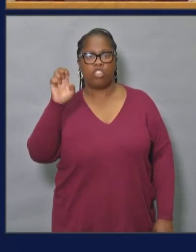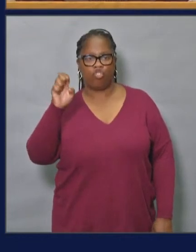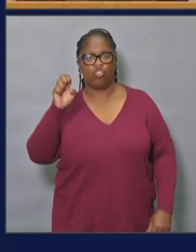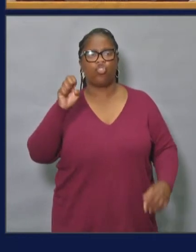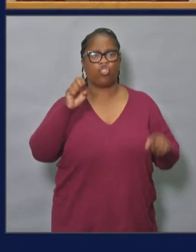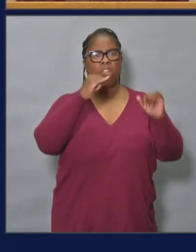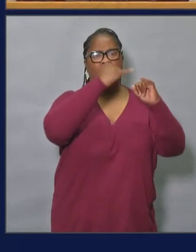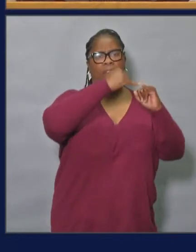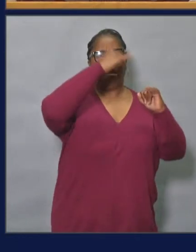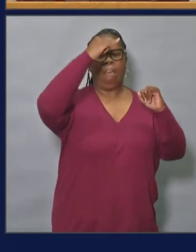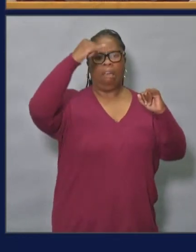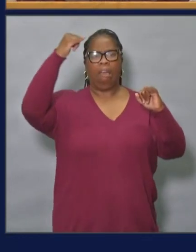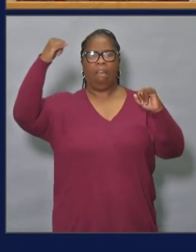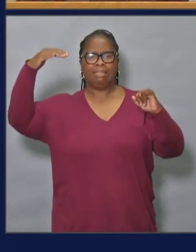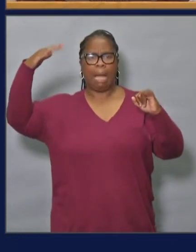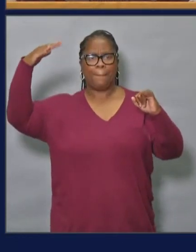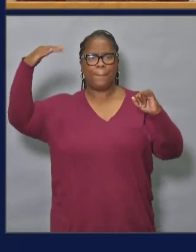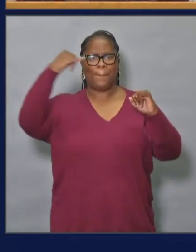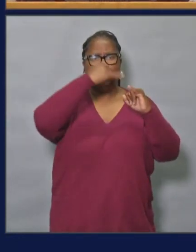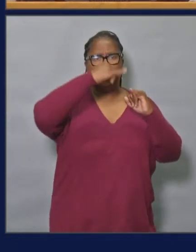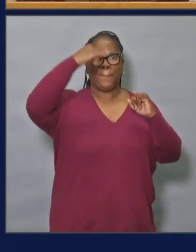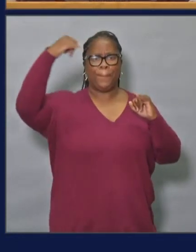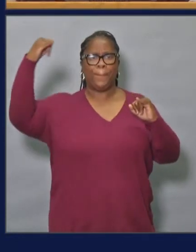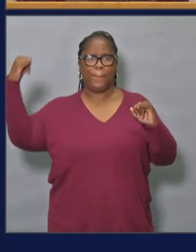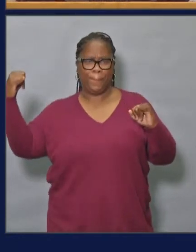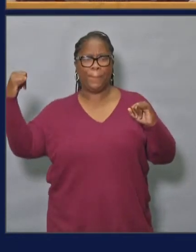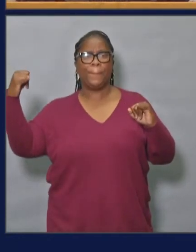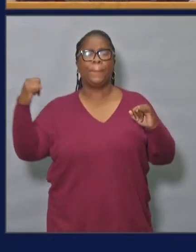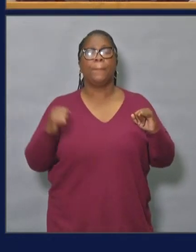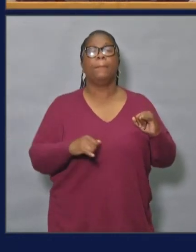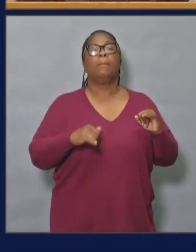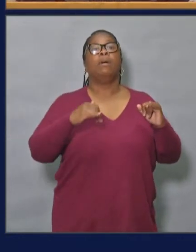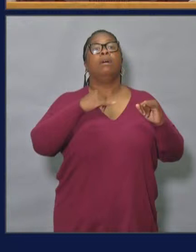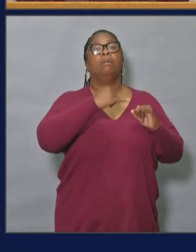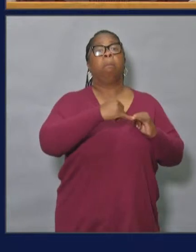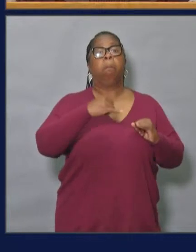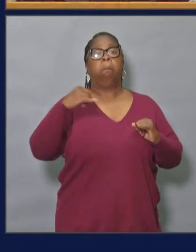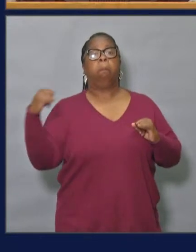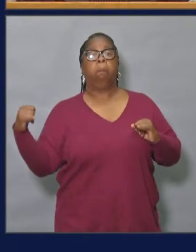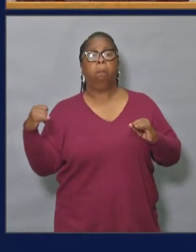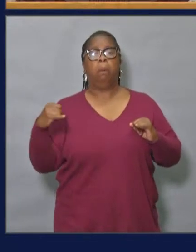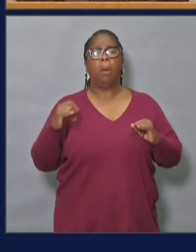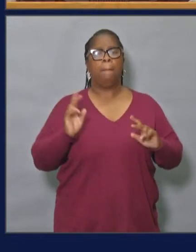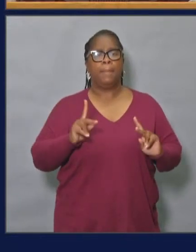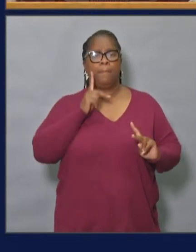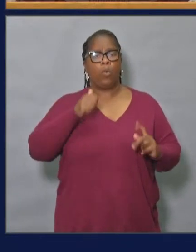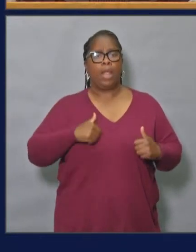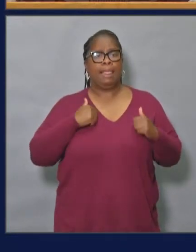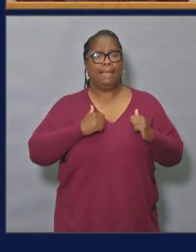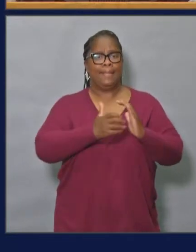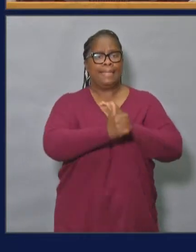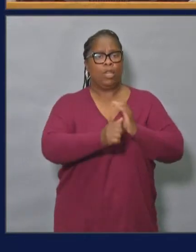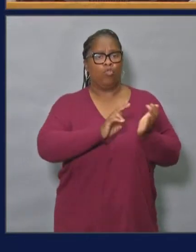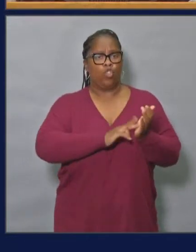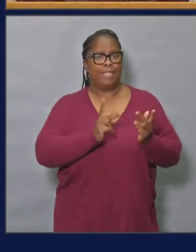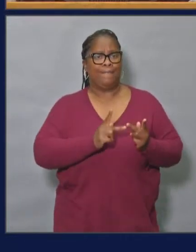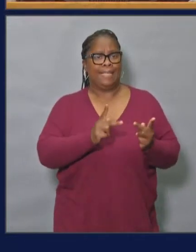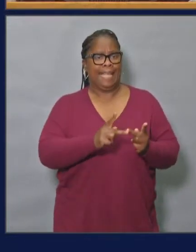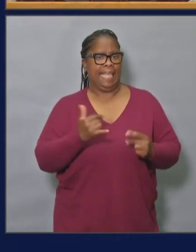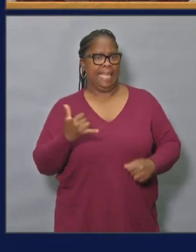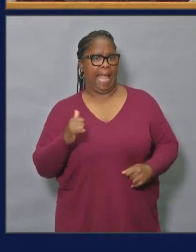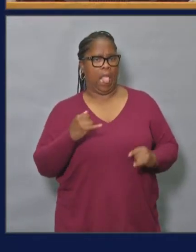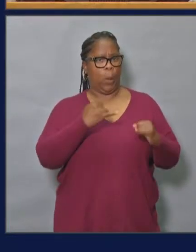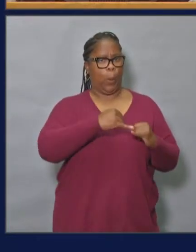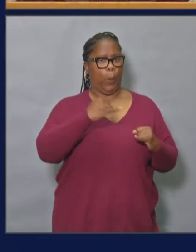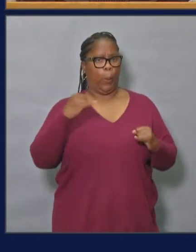graph. And then it also shows the 7-day average of COVID-19 deaths among residents of skilled nursing facilities. And that's